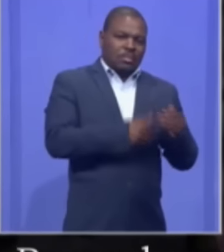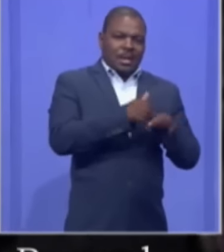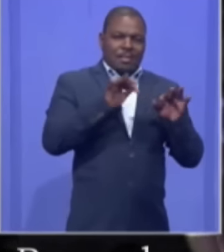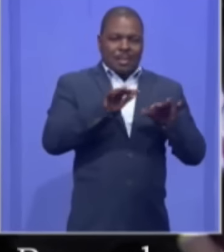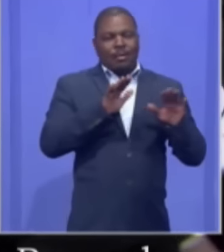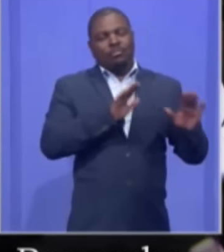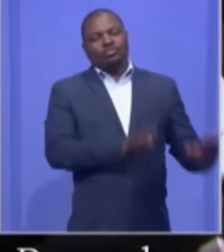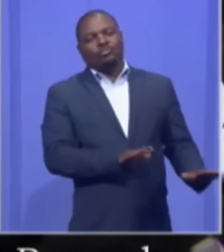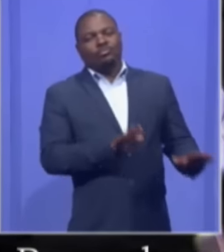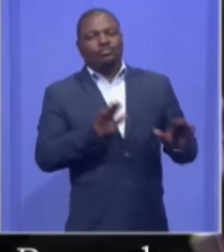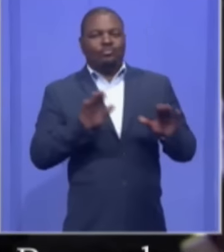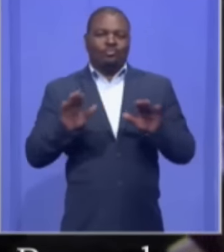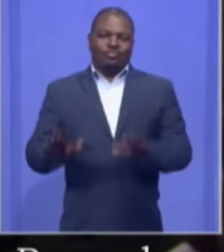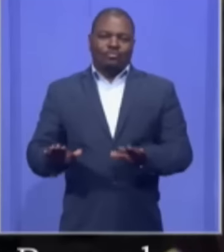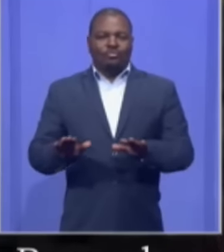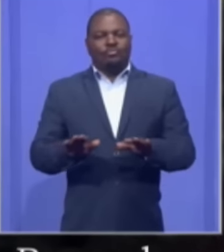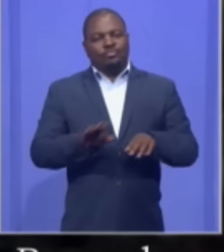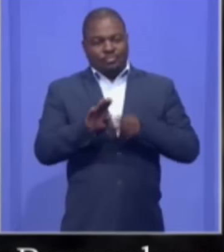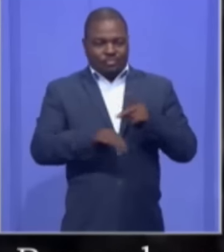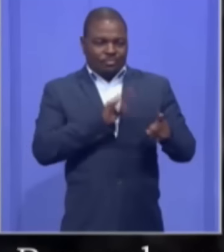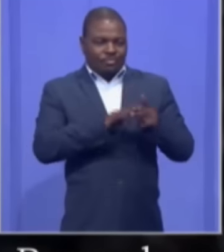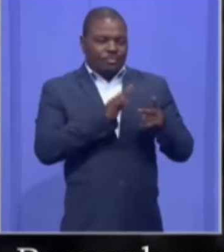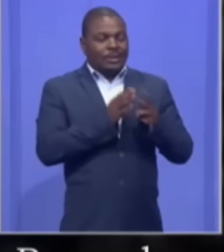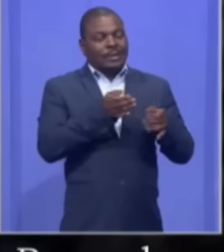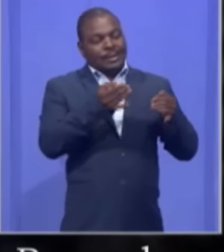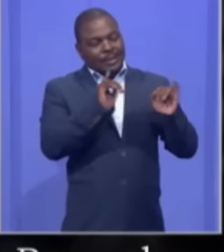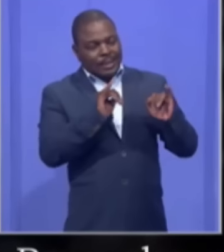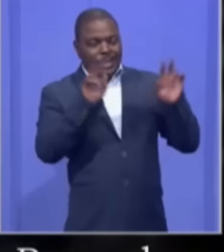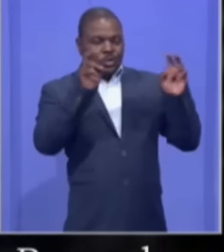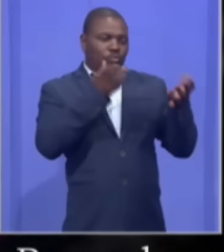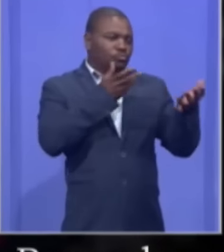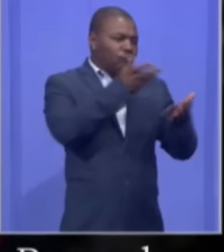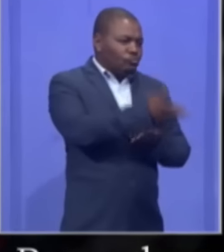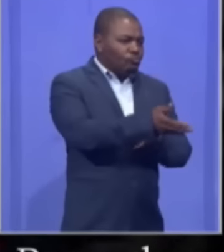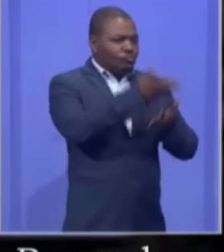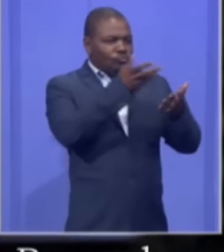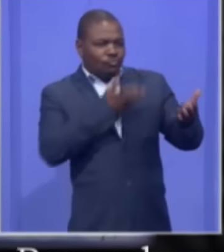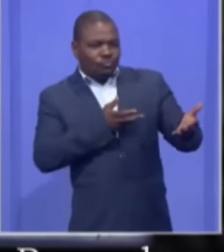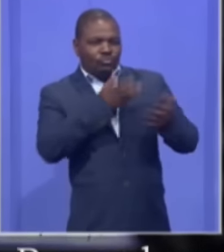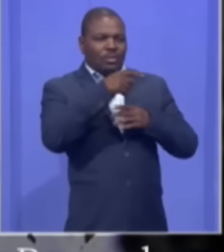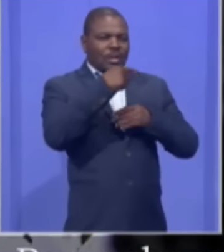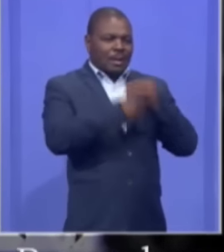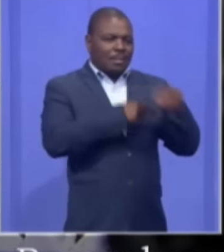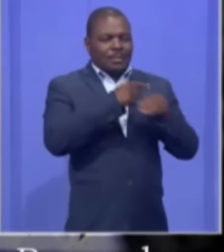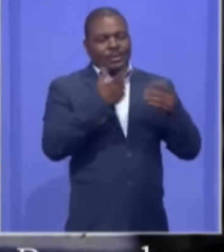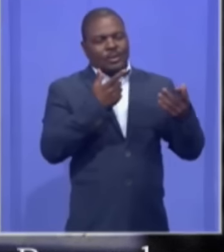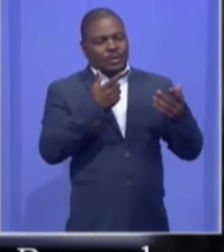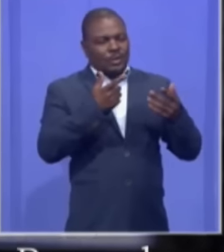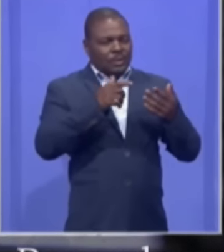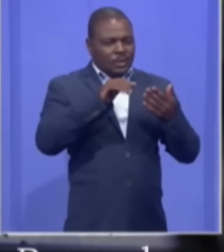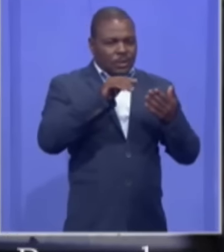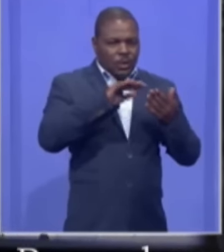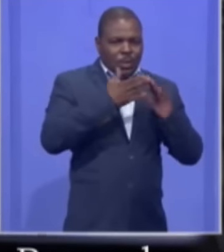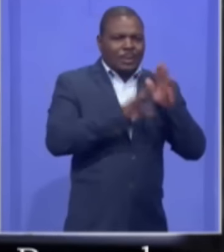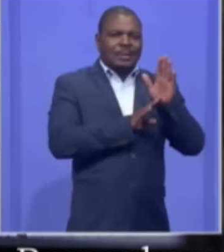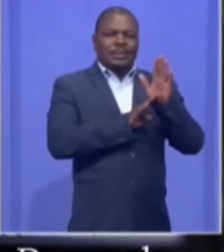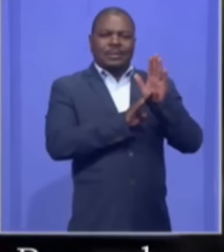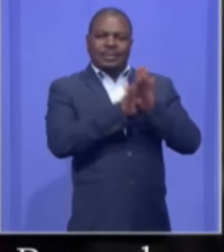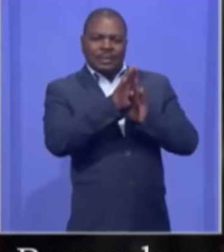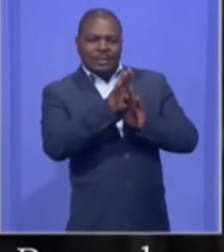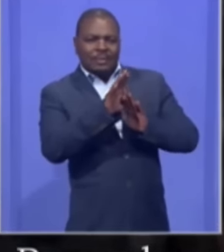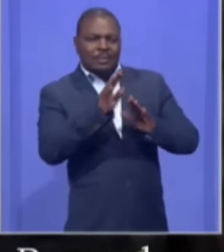let down and you're able to talk serious matters either of state or of nation building and all that.